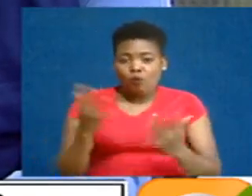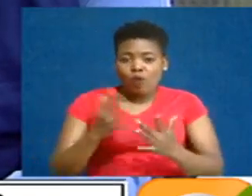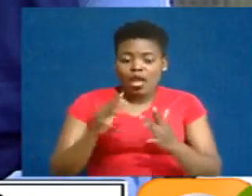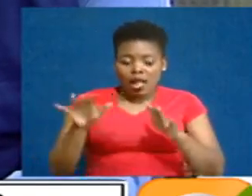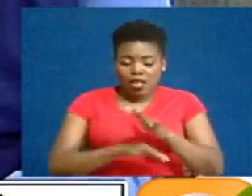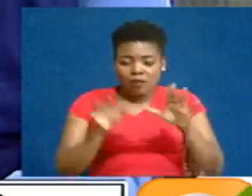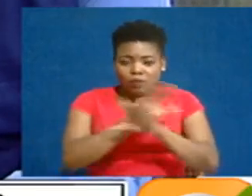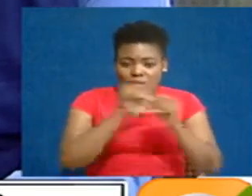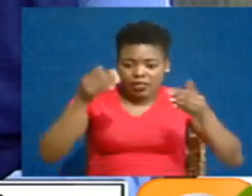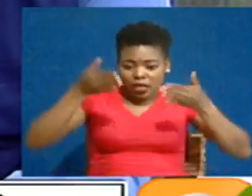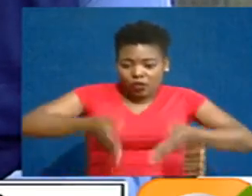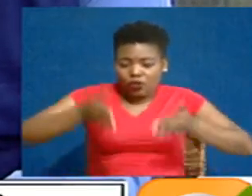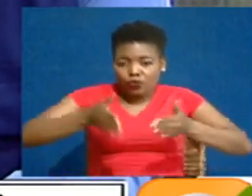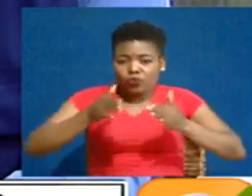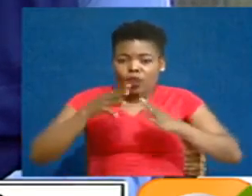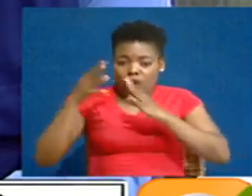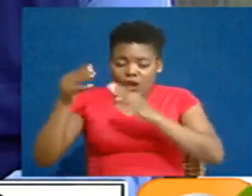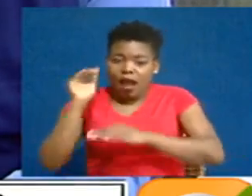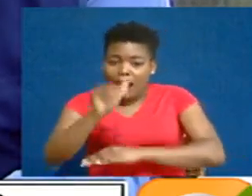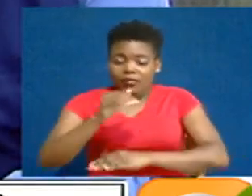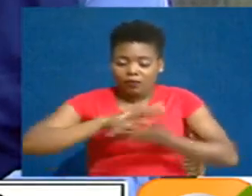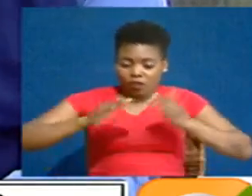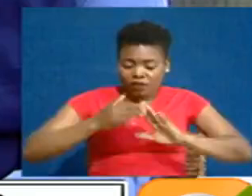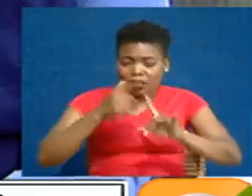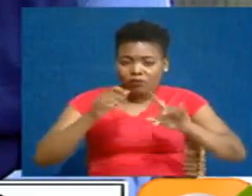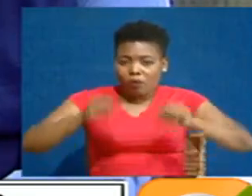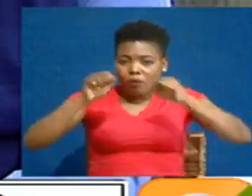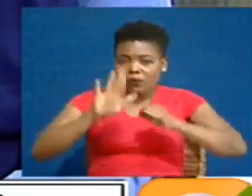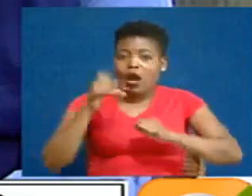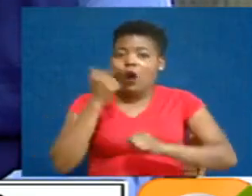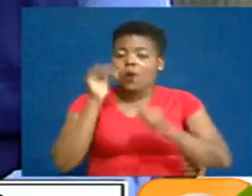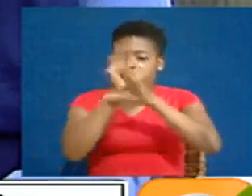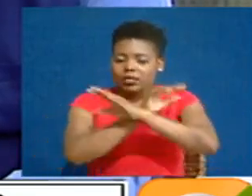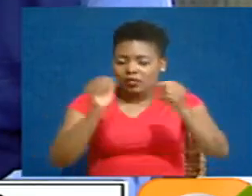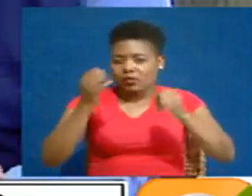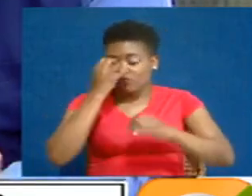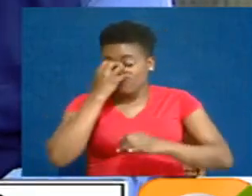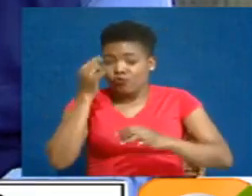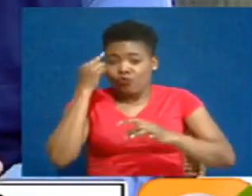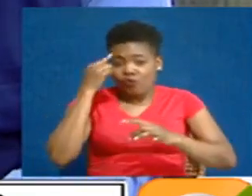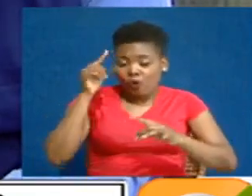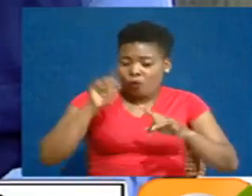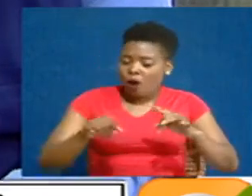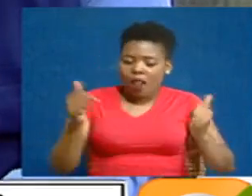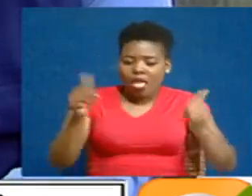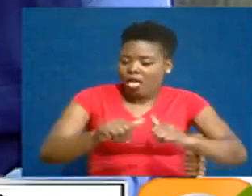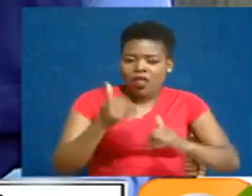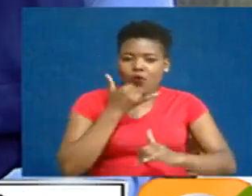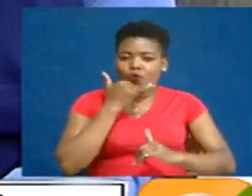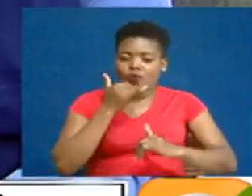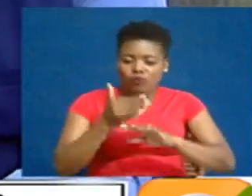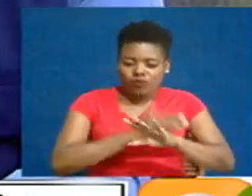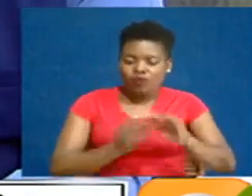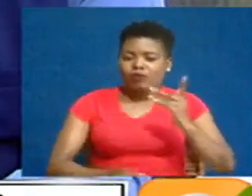Deputy President today sought forgiveness from his boss, President William Ruto, for whatever wrongs he